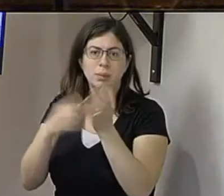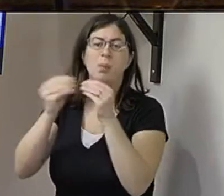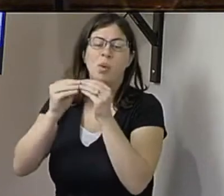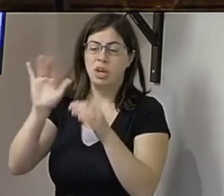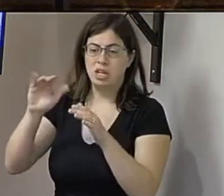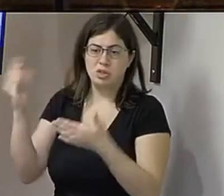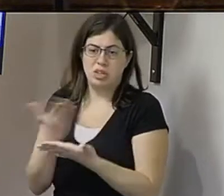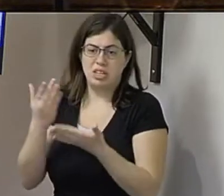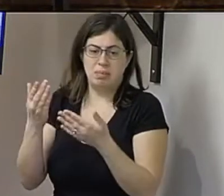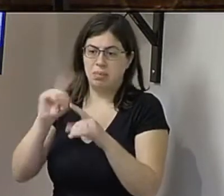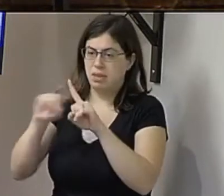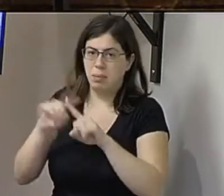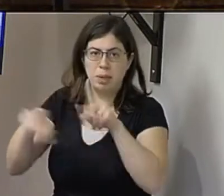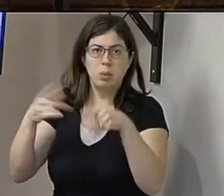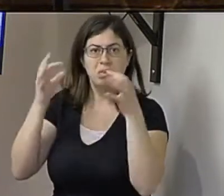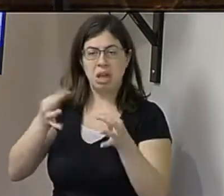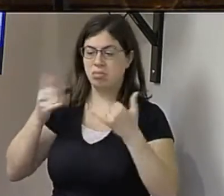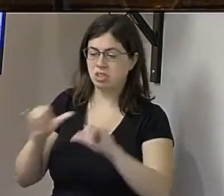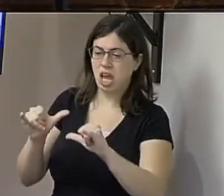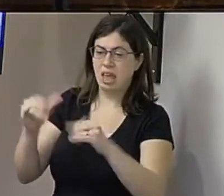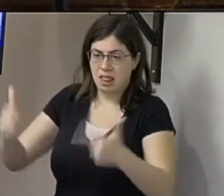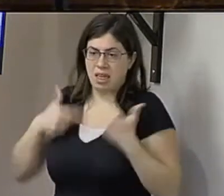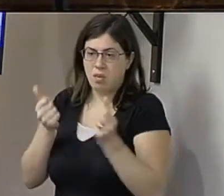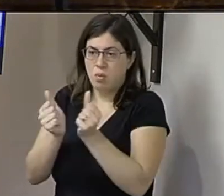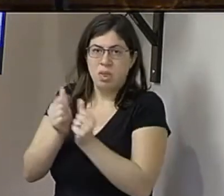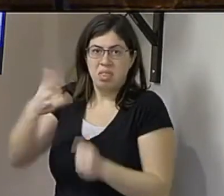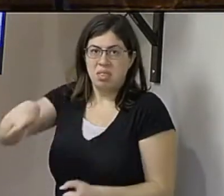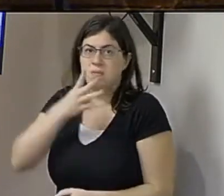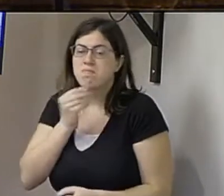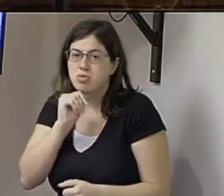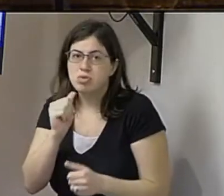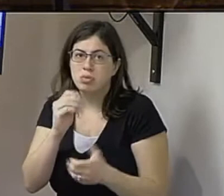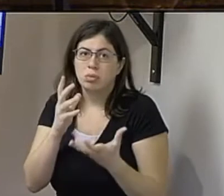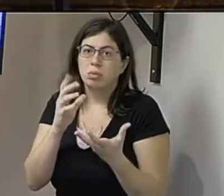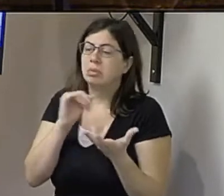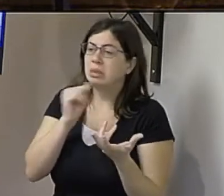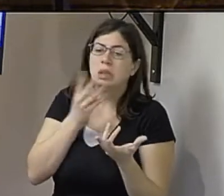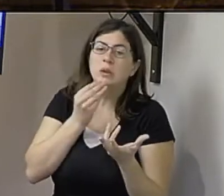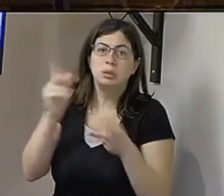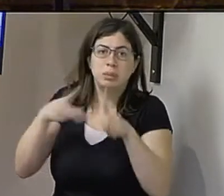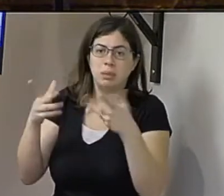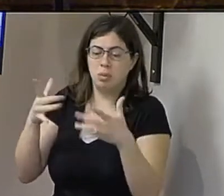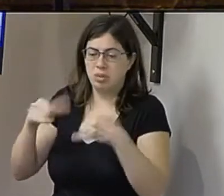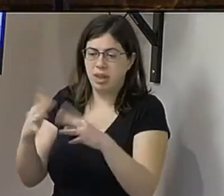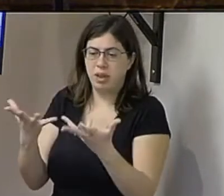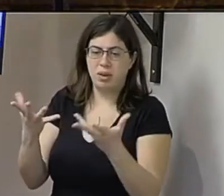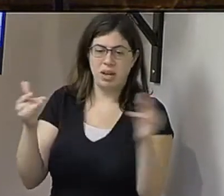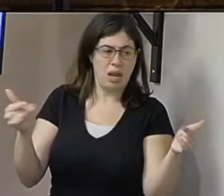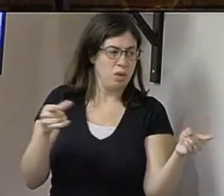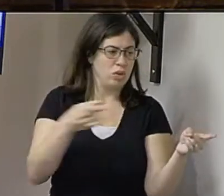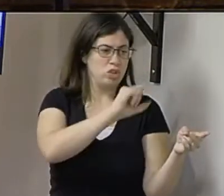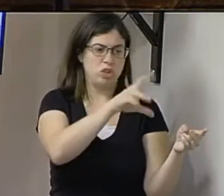to these characters who have stayed. They chose to live among the Gentiles rather than return to their homeland. At this point, Judea and Israel was kind of seen as